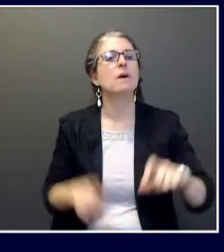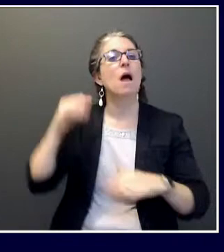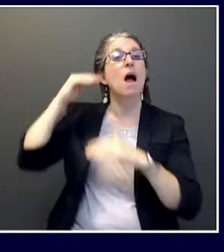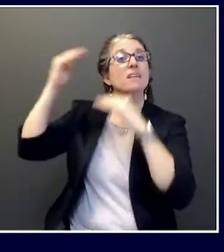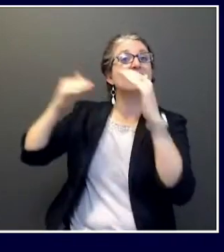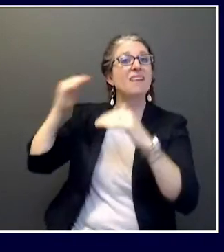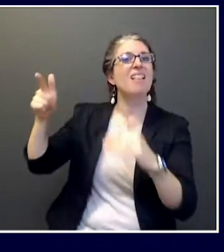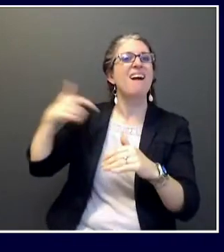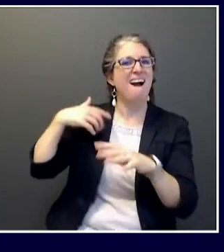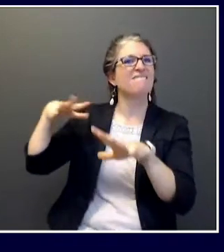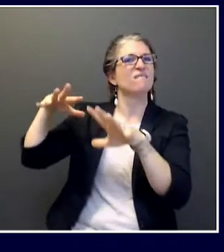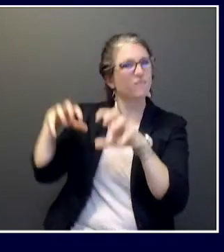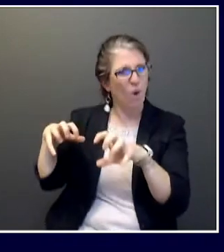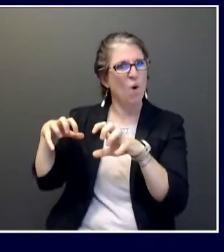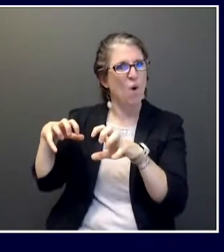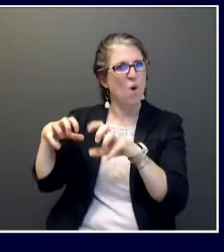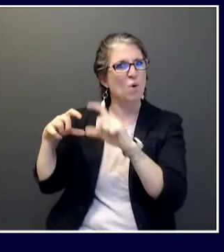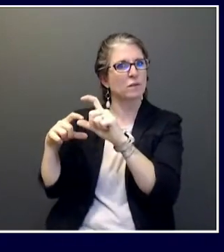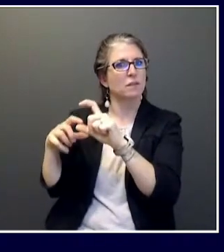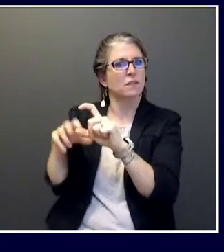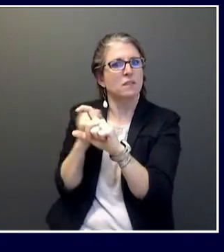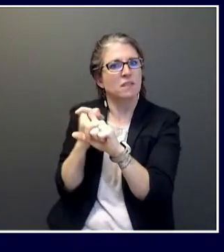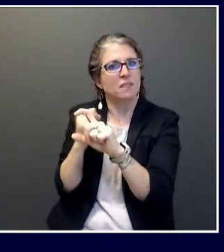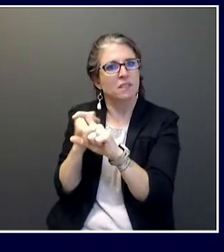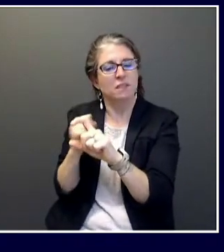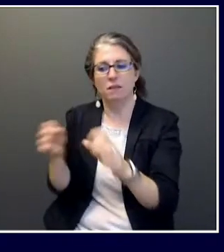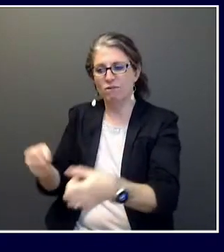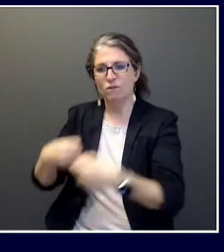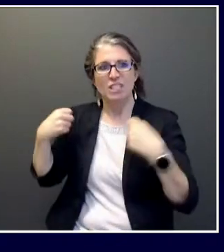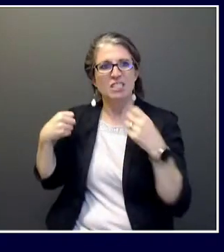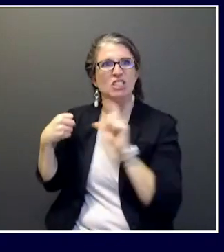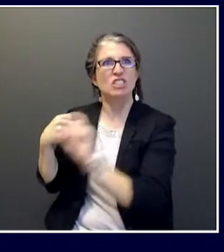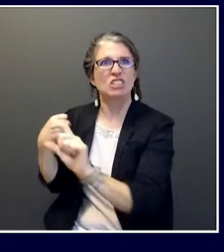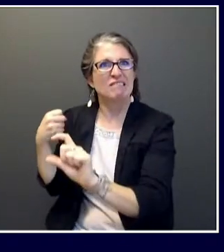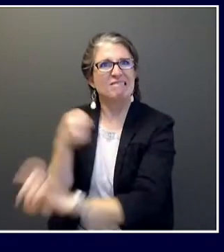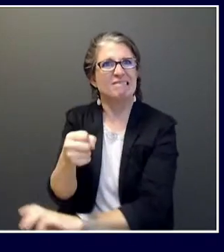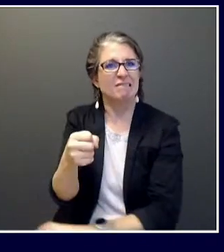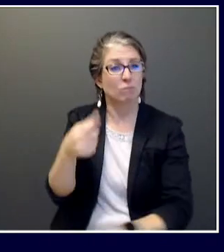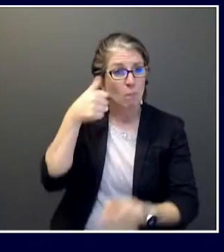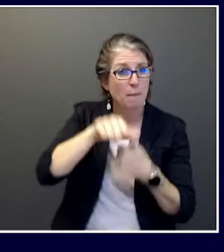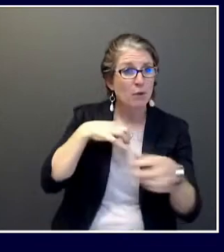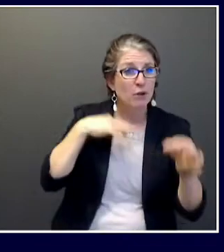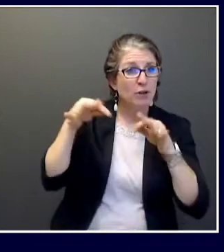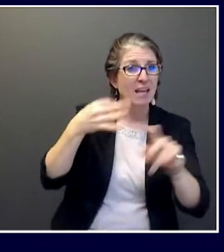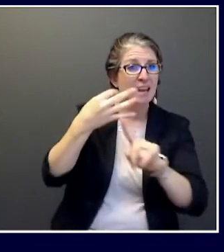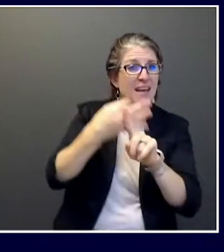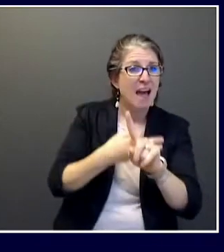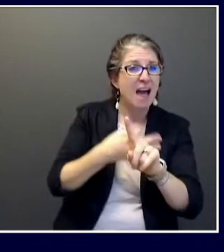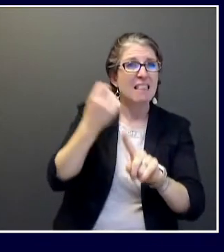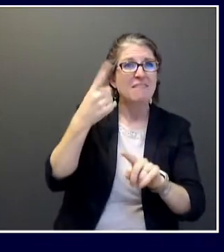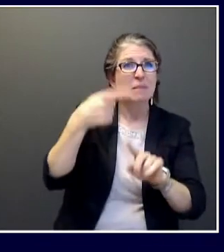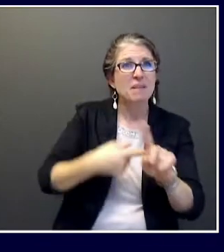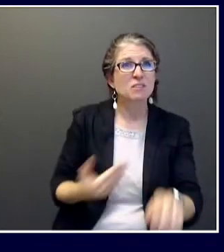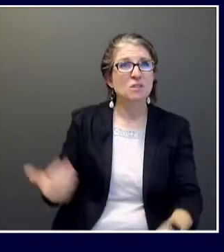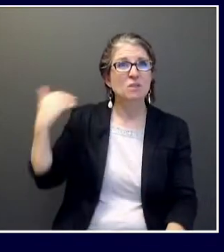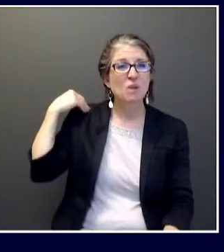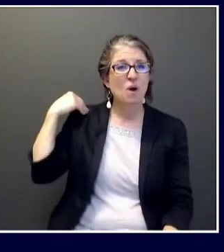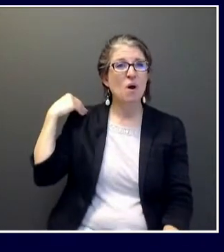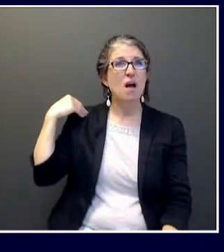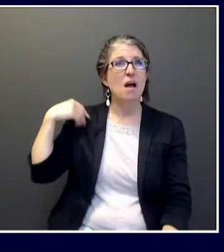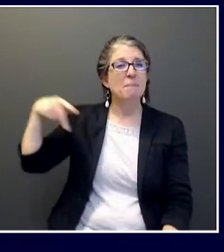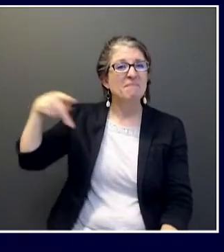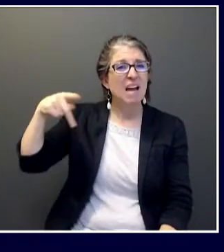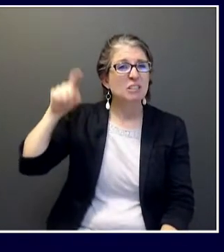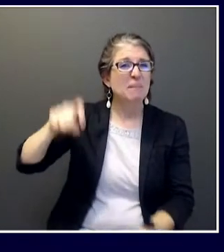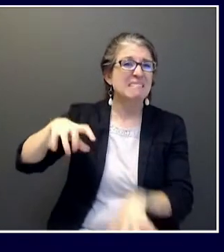You remember 9, 10, 11 months ago, we were all focused on the Pfizer vaccine needing that ultra cold storage. We've